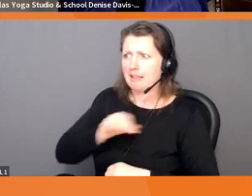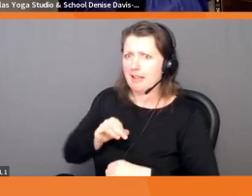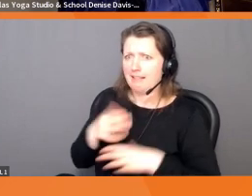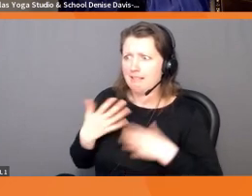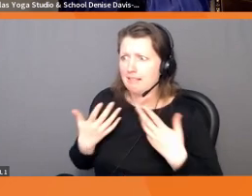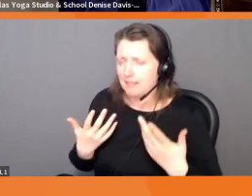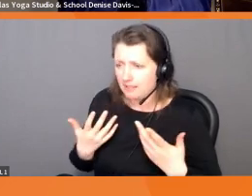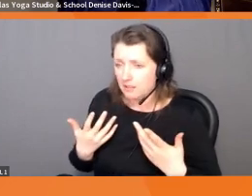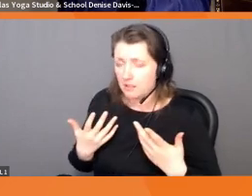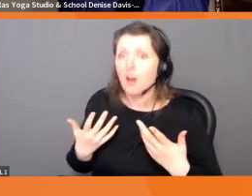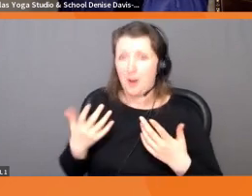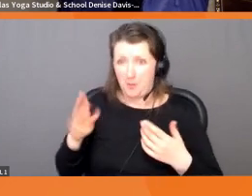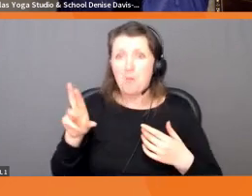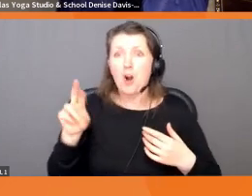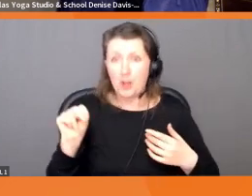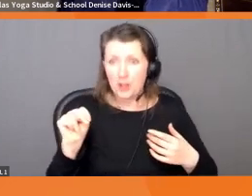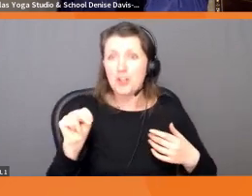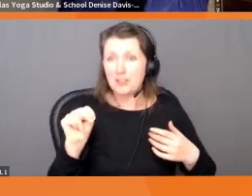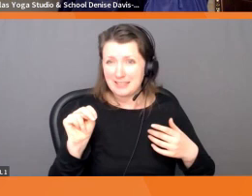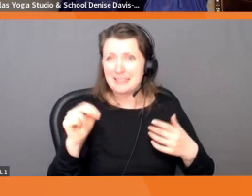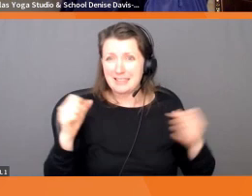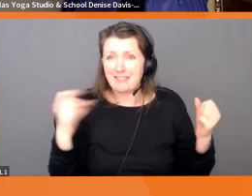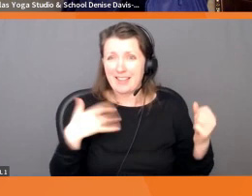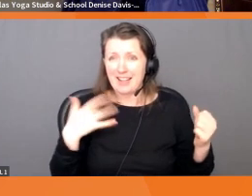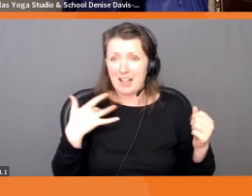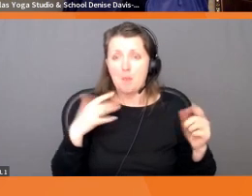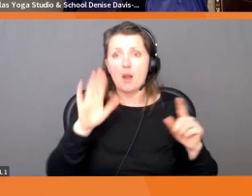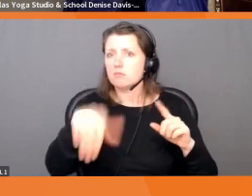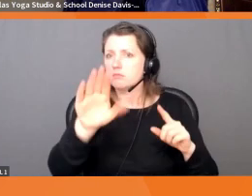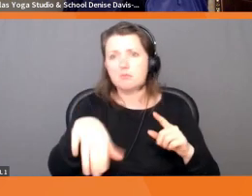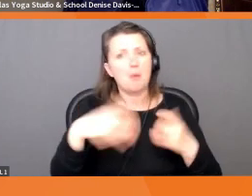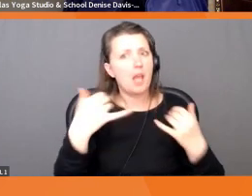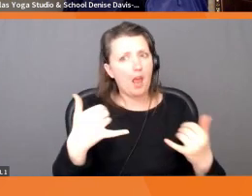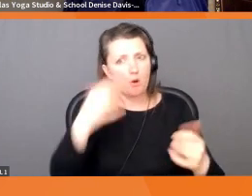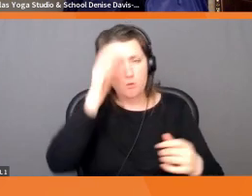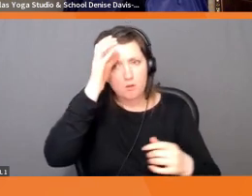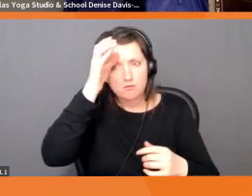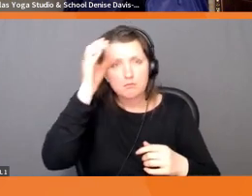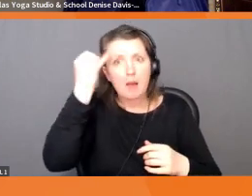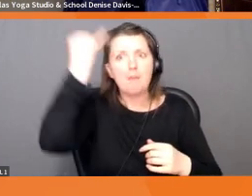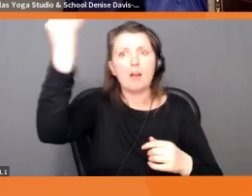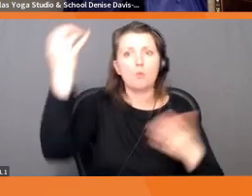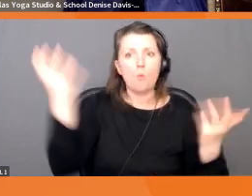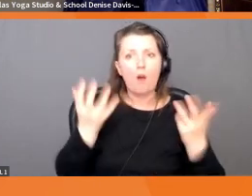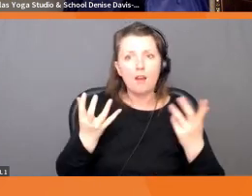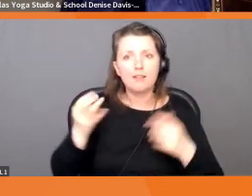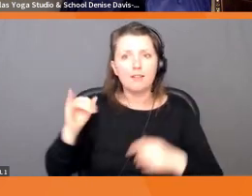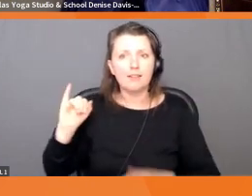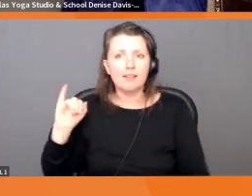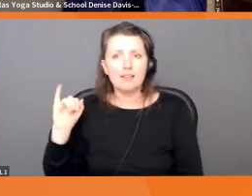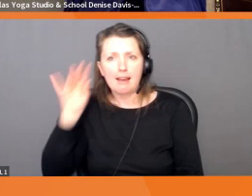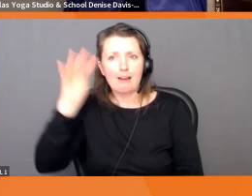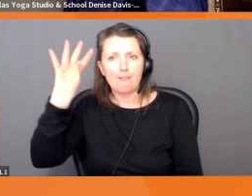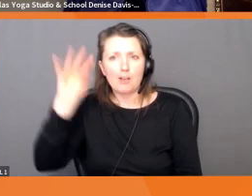then switch it really quickly and imagine someone else holding up. Innovation Guelf is holding her hands up at the top and they're hanging out. Mickey and Adelaide's